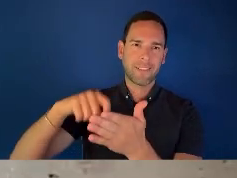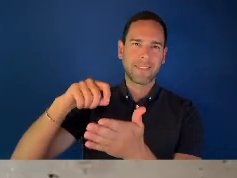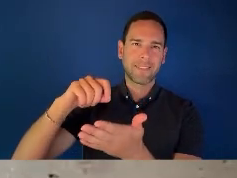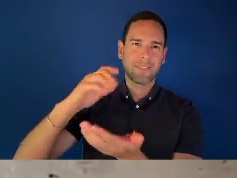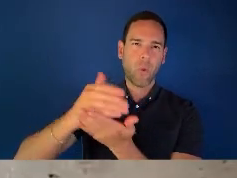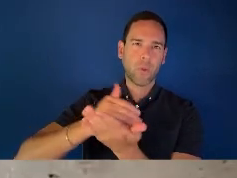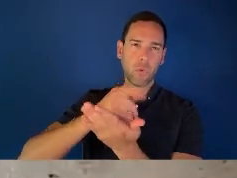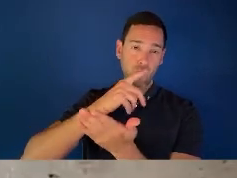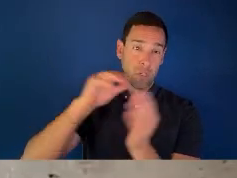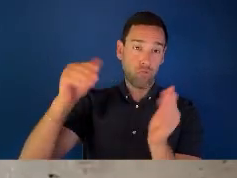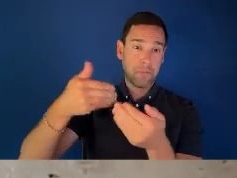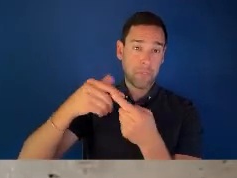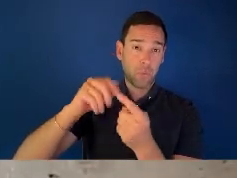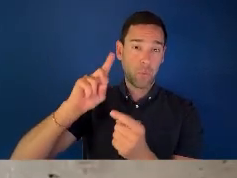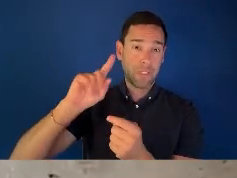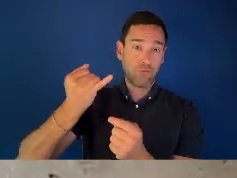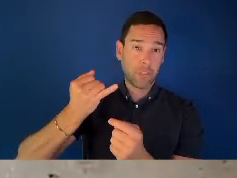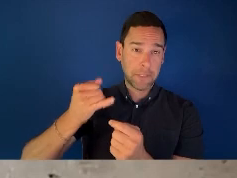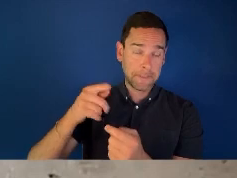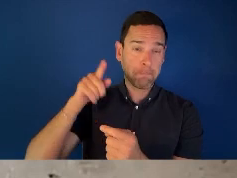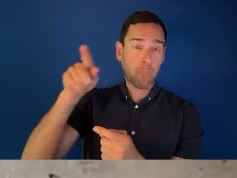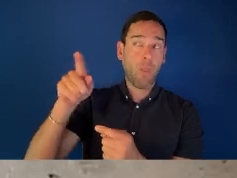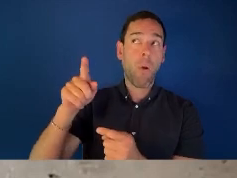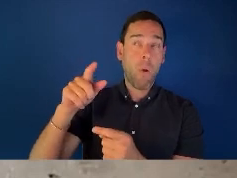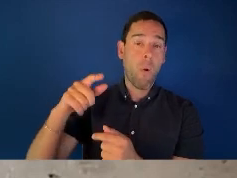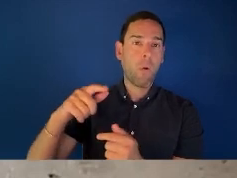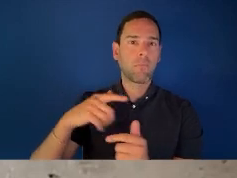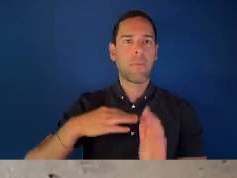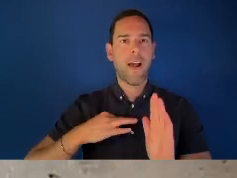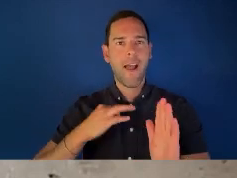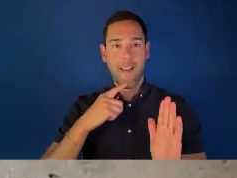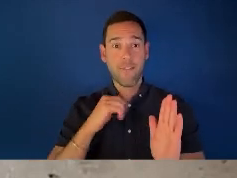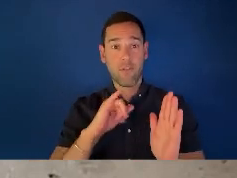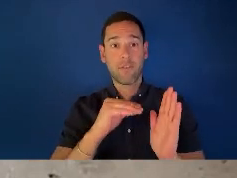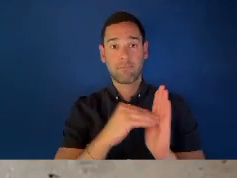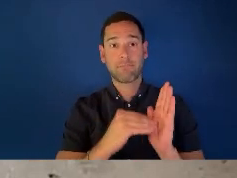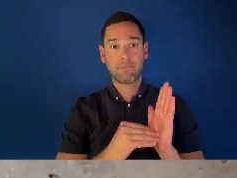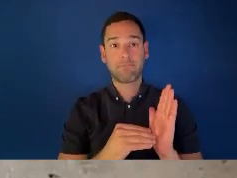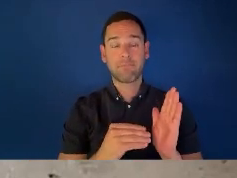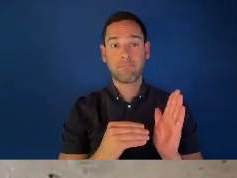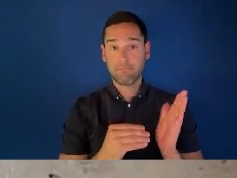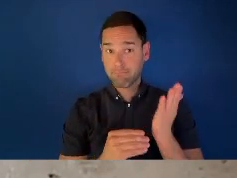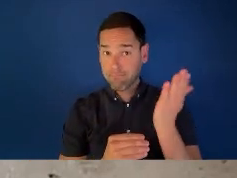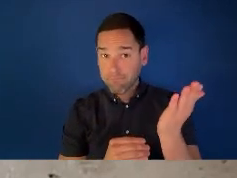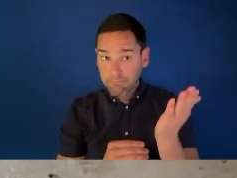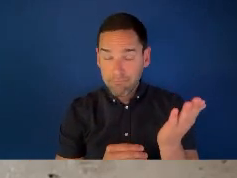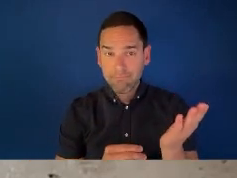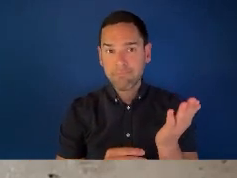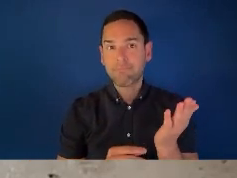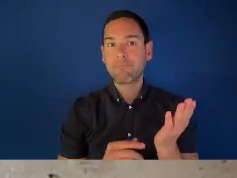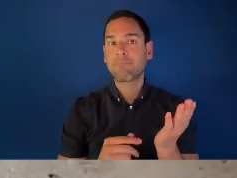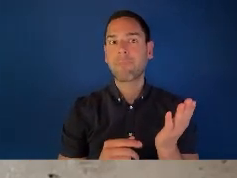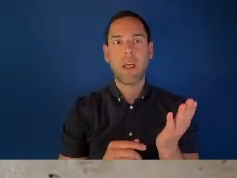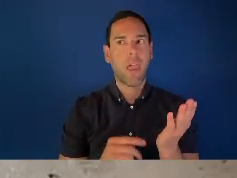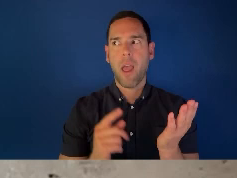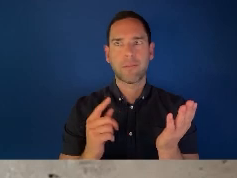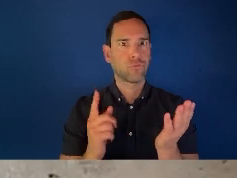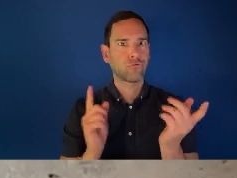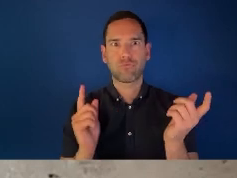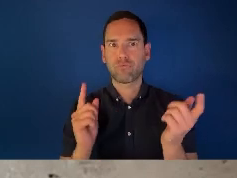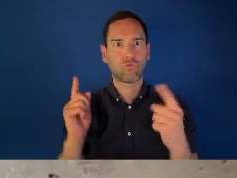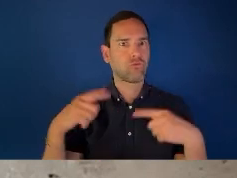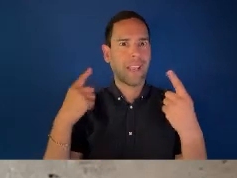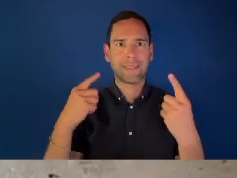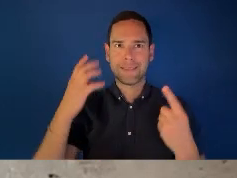really expecting anything to come of it, and then I got the grant, and I